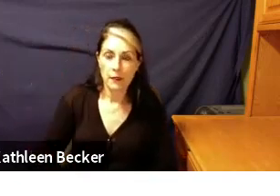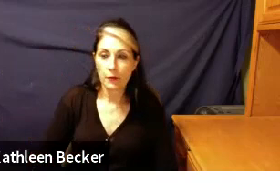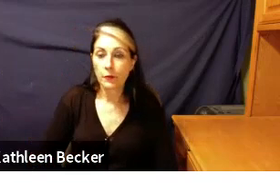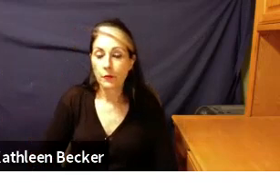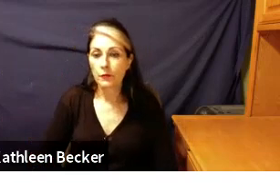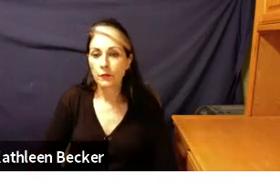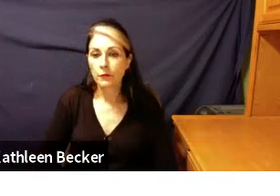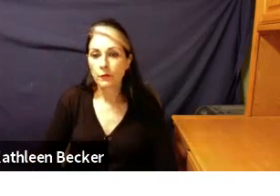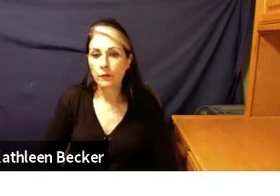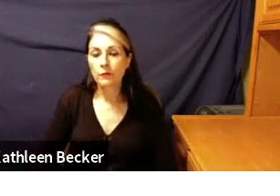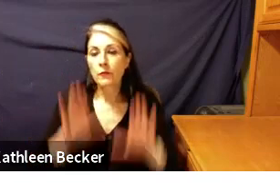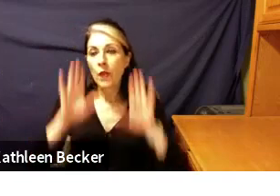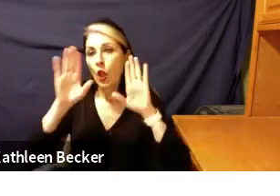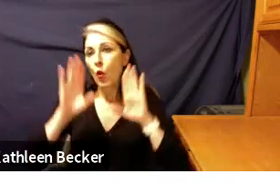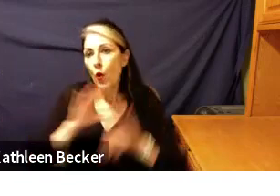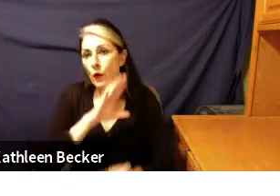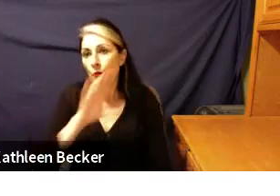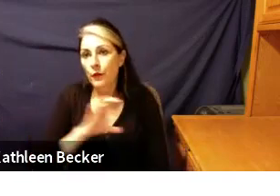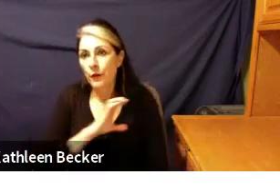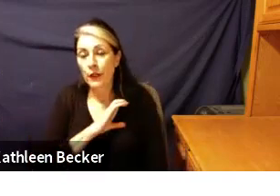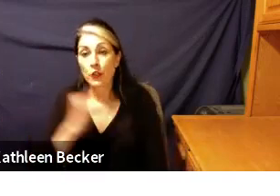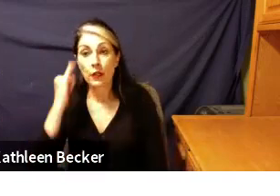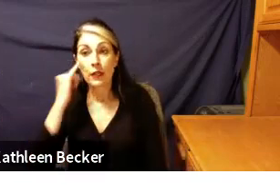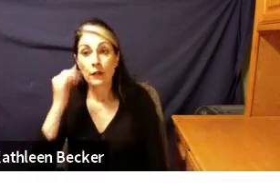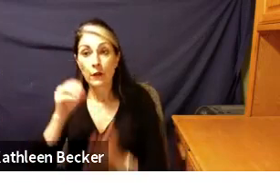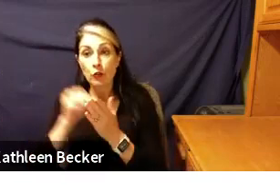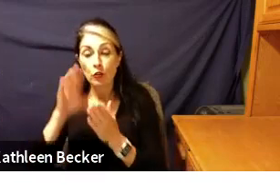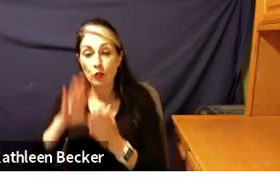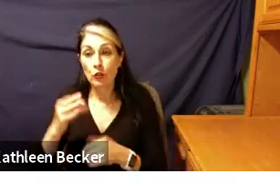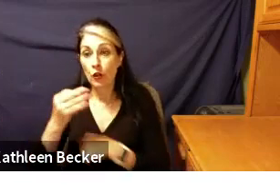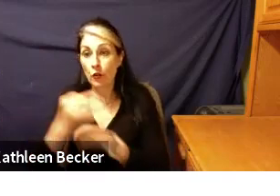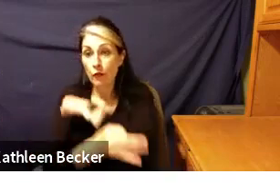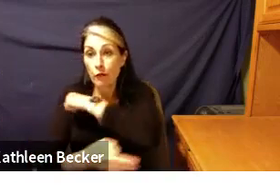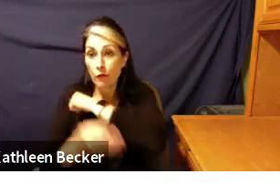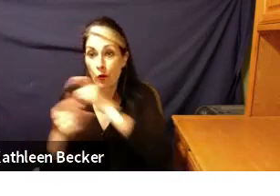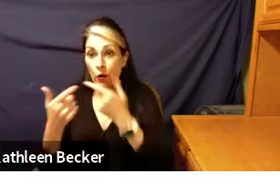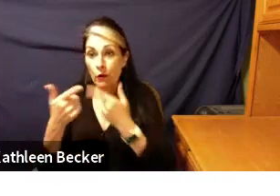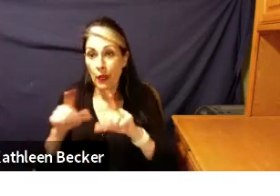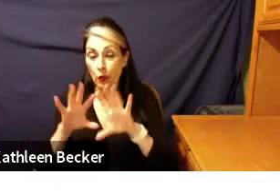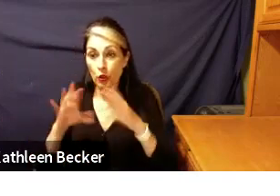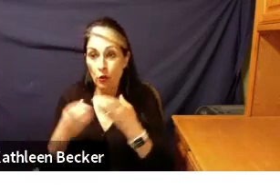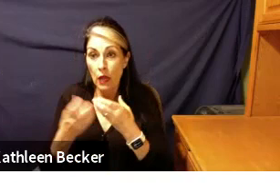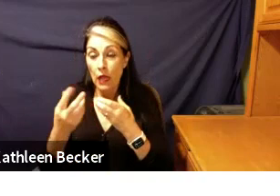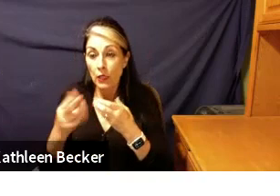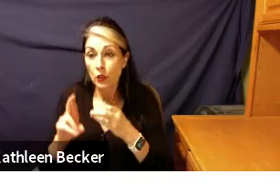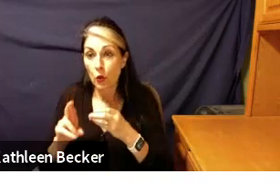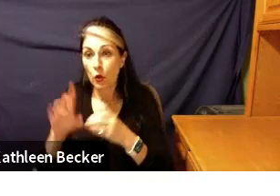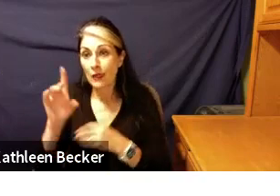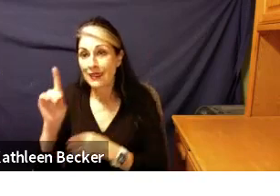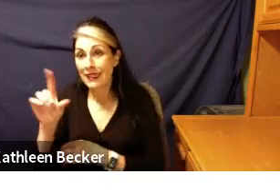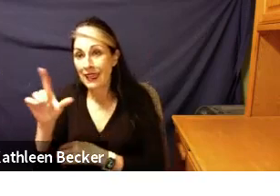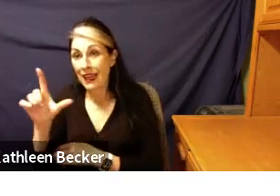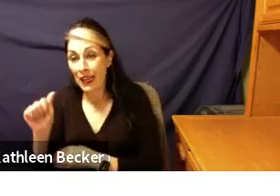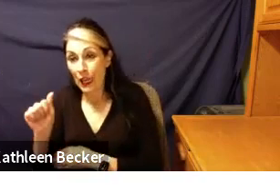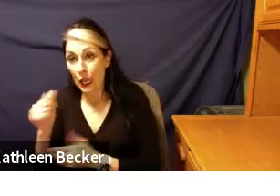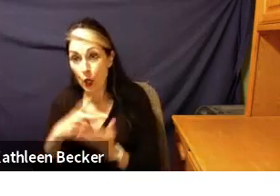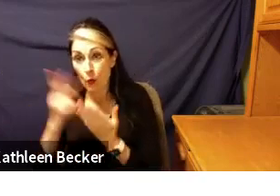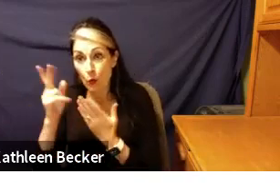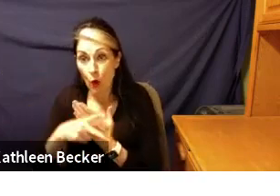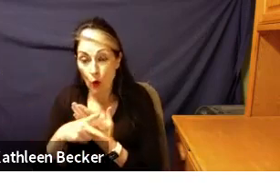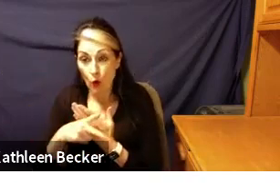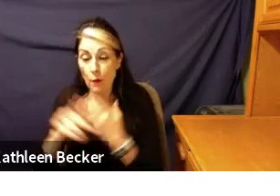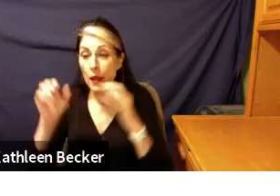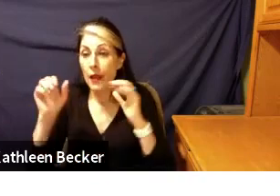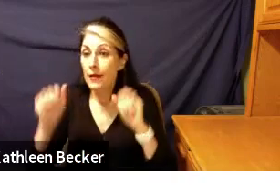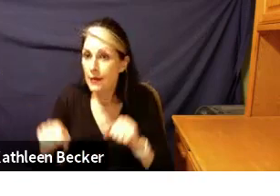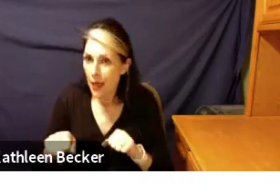So that's a great feature. If your student is in a foreign language class or in the DLI program, they